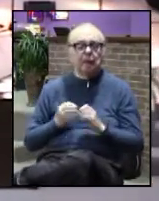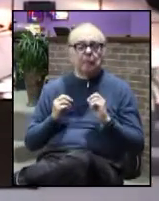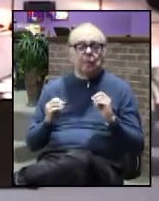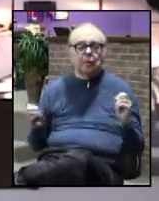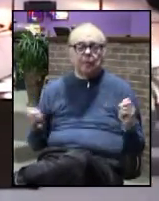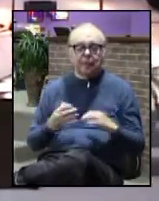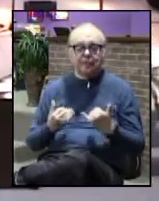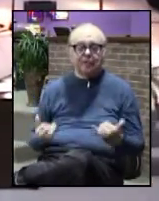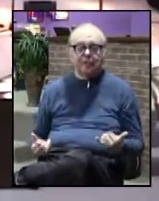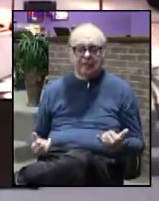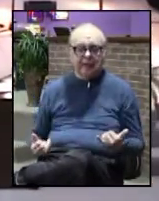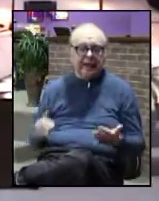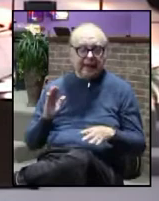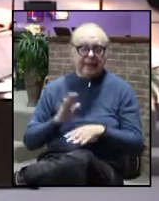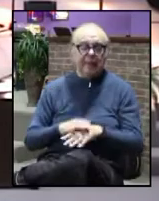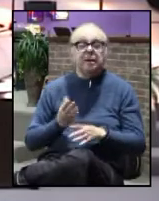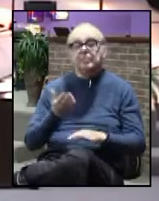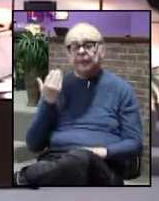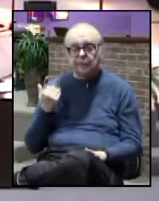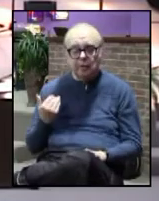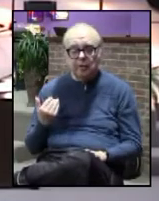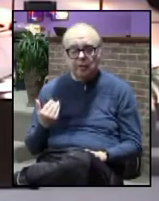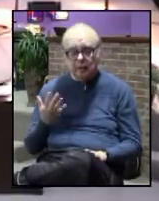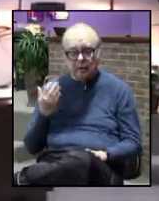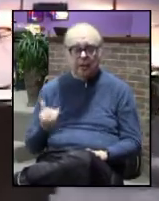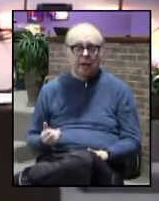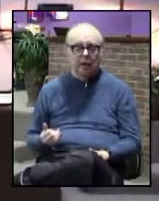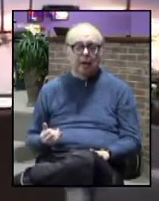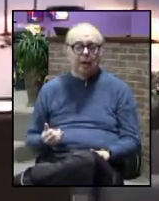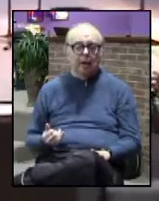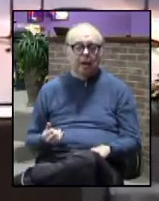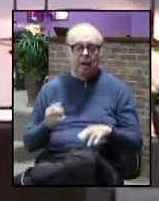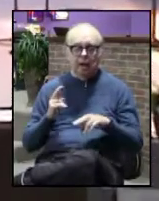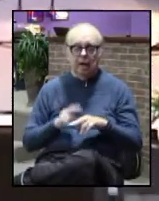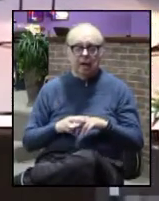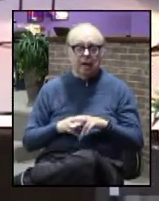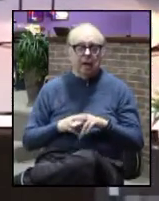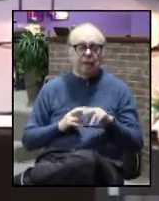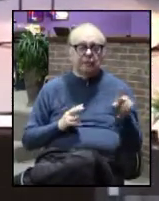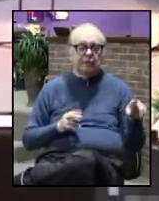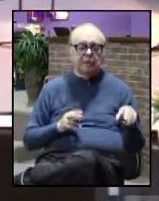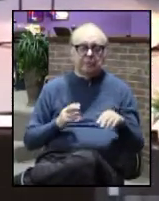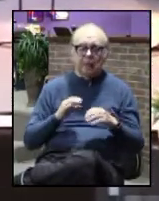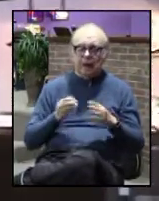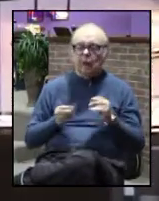do today than I ever had. And they said, why? And I said, because I'm sitting in there dreaming.